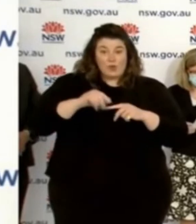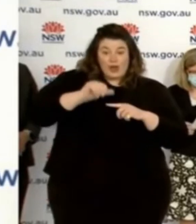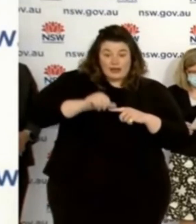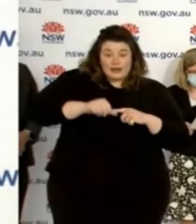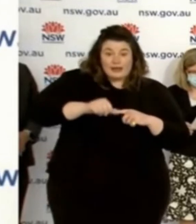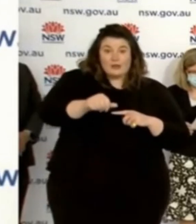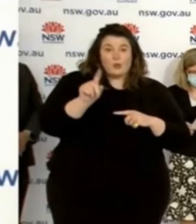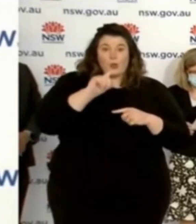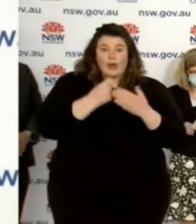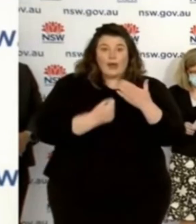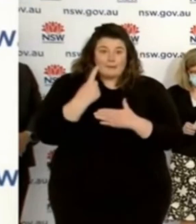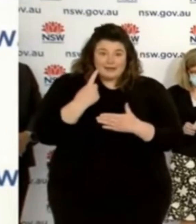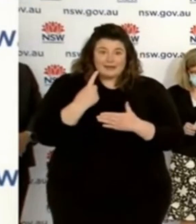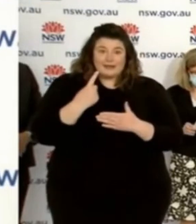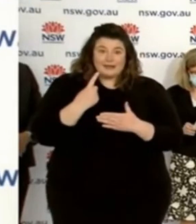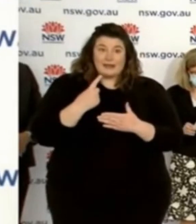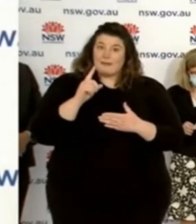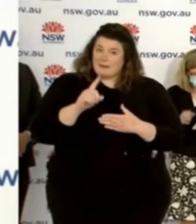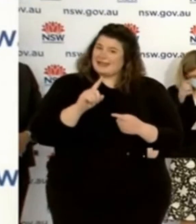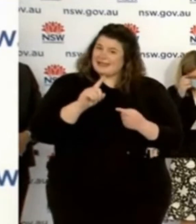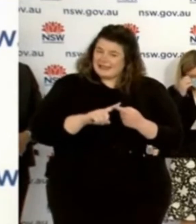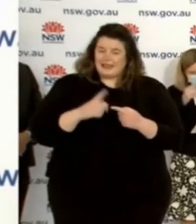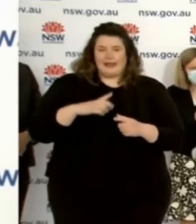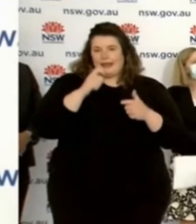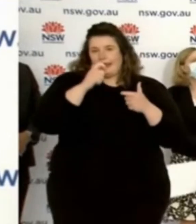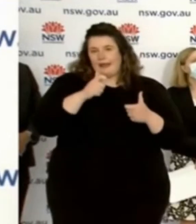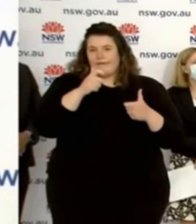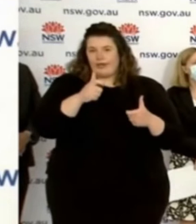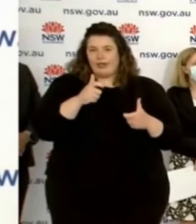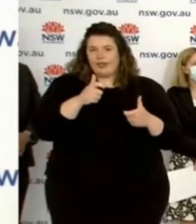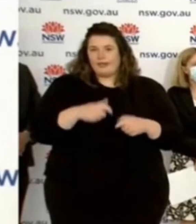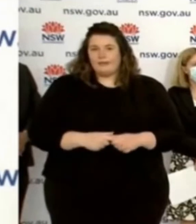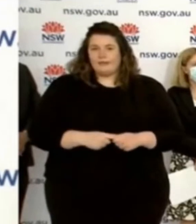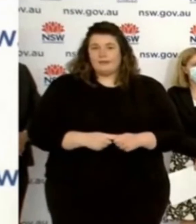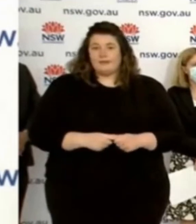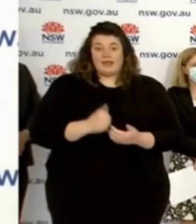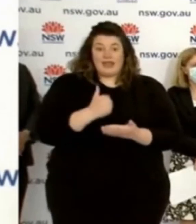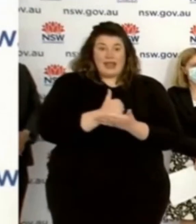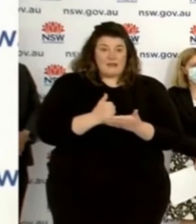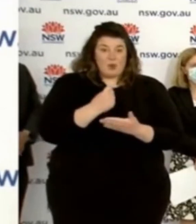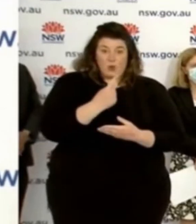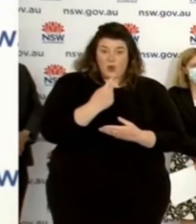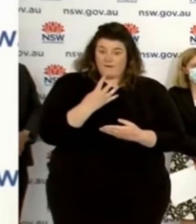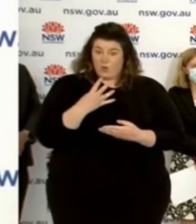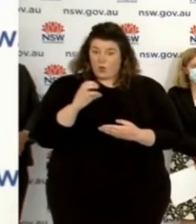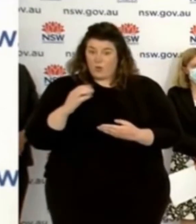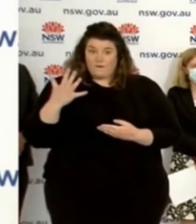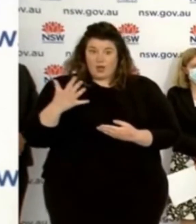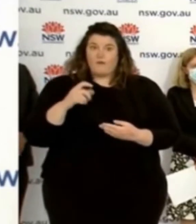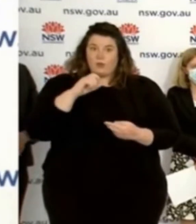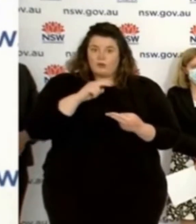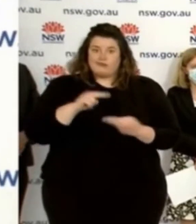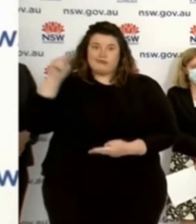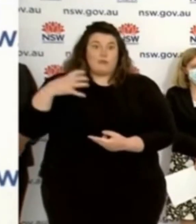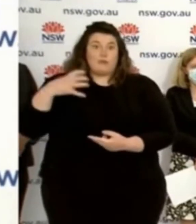forward in New South Wales, that we're definitely not out of the woods. We know that case numbers are likely to peak in the next week or so, and we also know